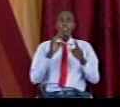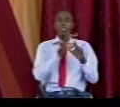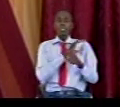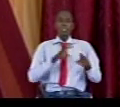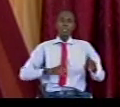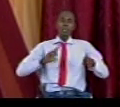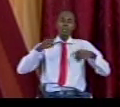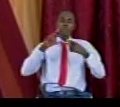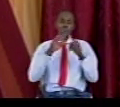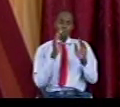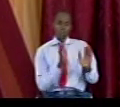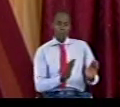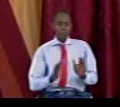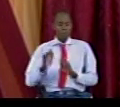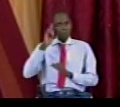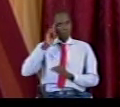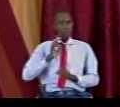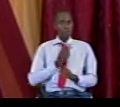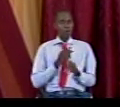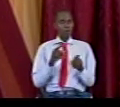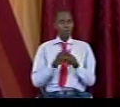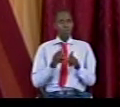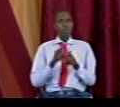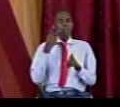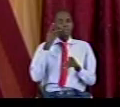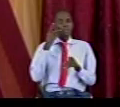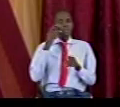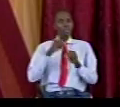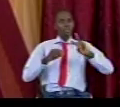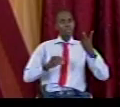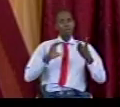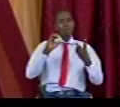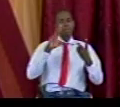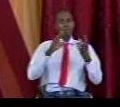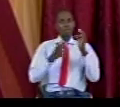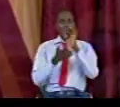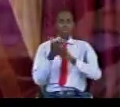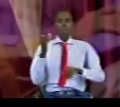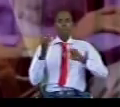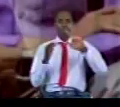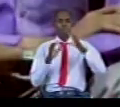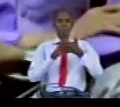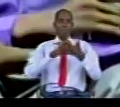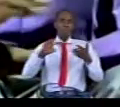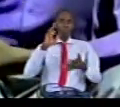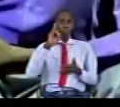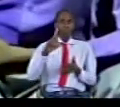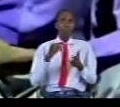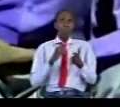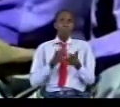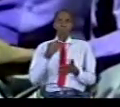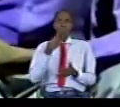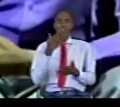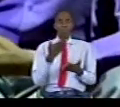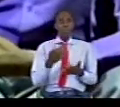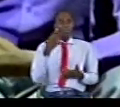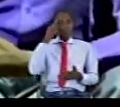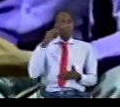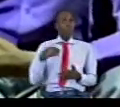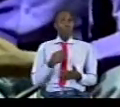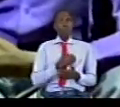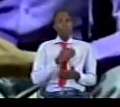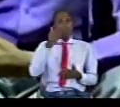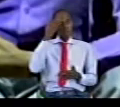well. In 2 Corinthians chapter 5, reading from verse 1, it says, for we know that if our